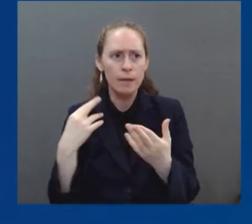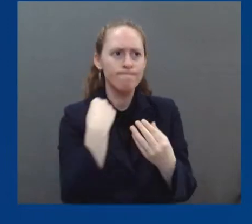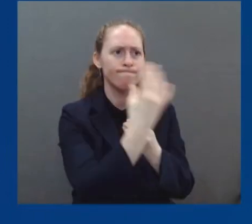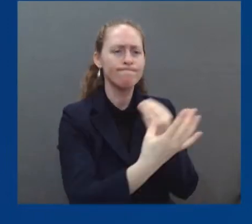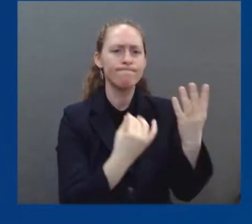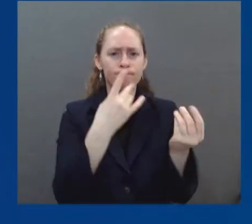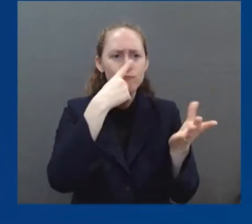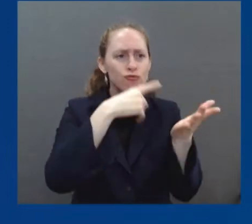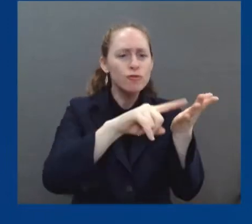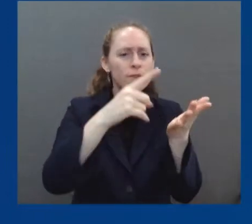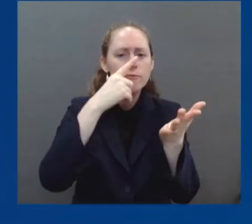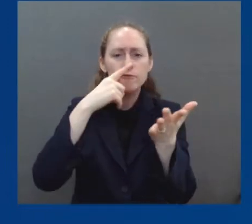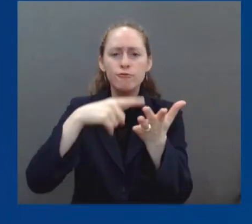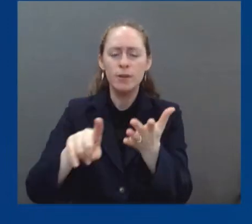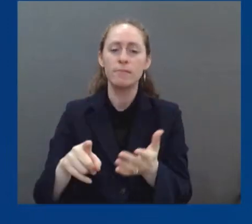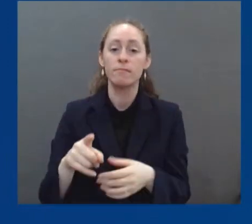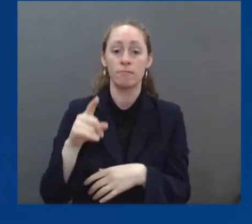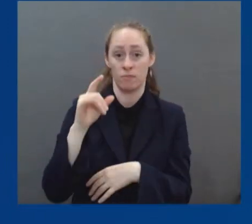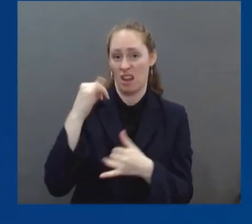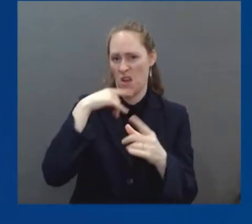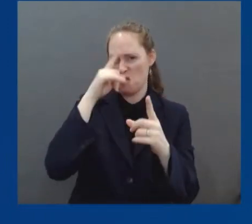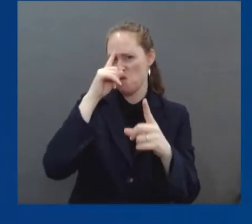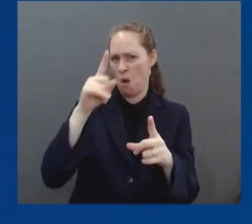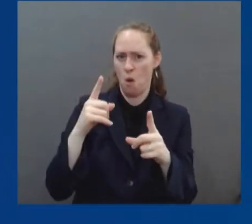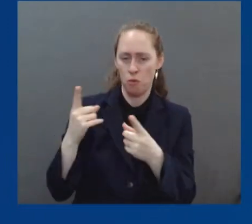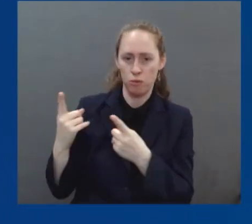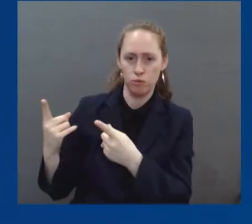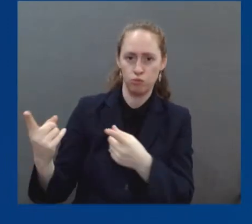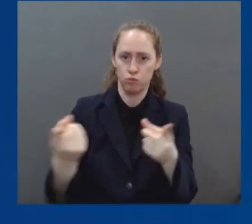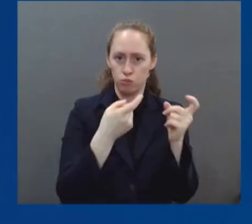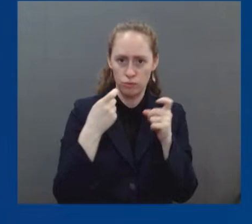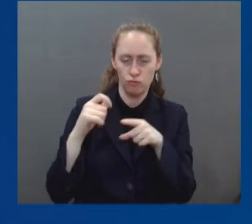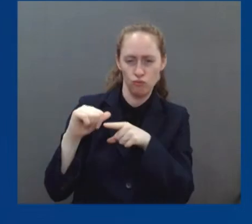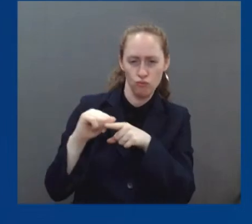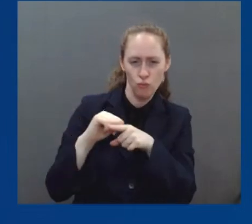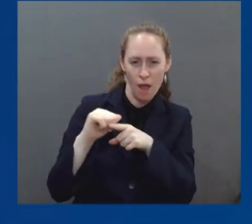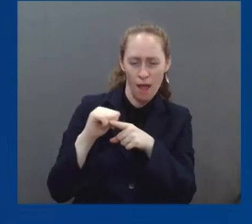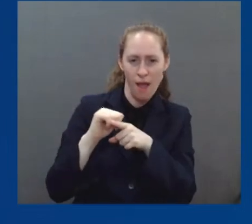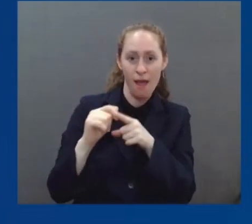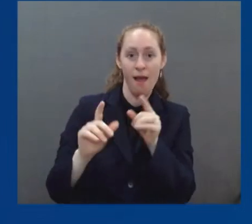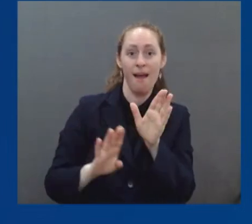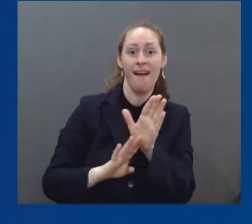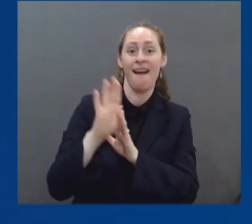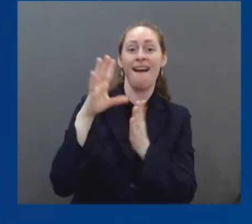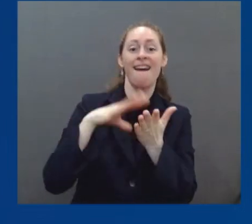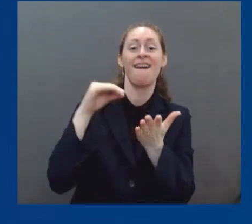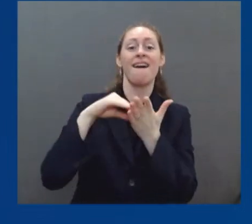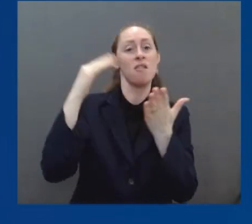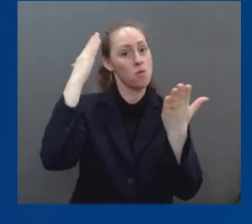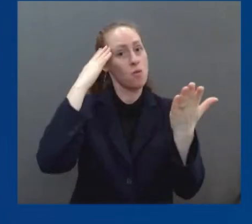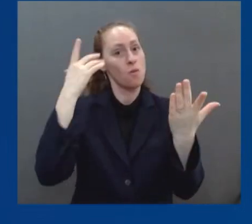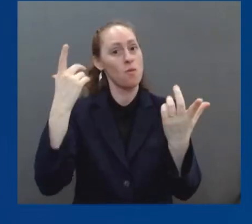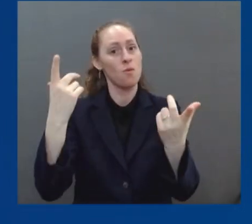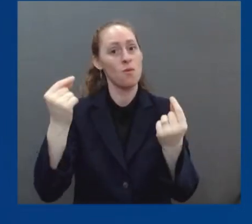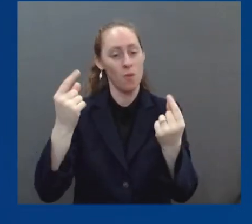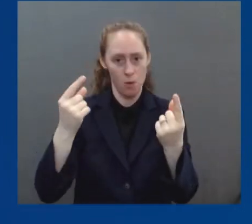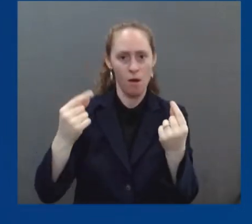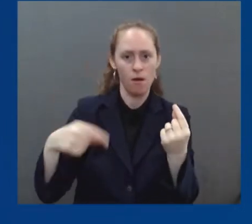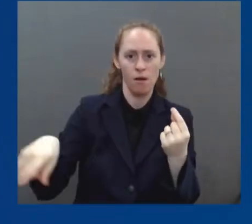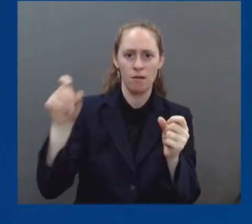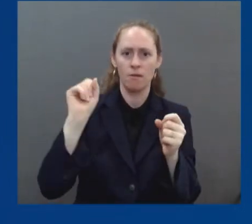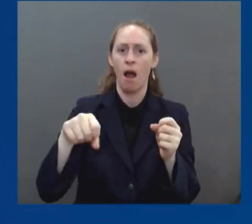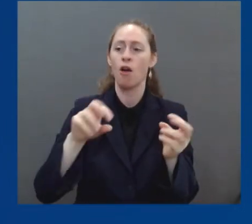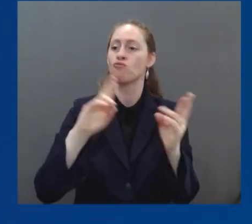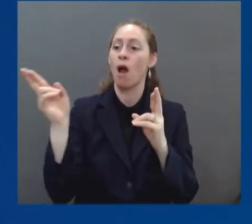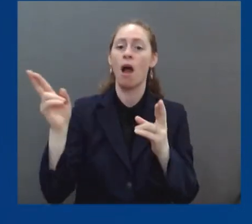key part of building our nation's public health workforce, allowing us to better respond to current and future public